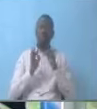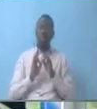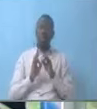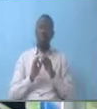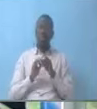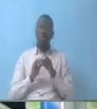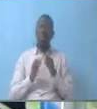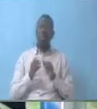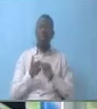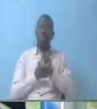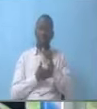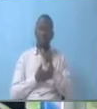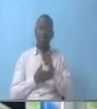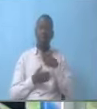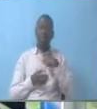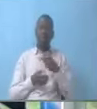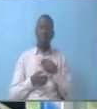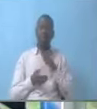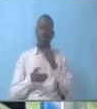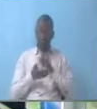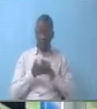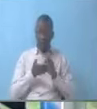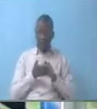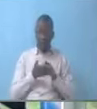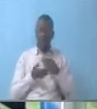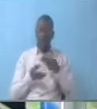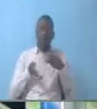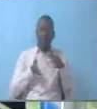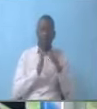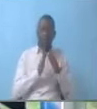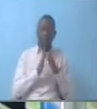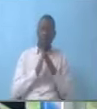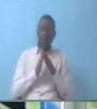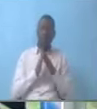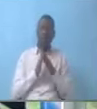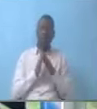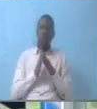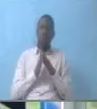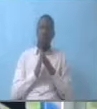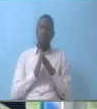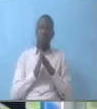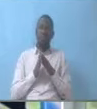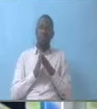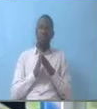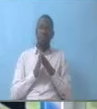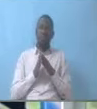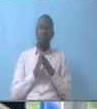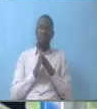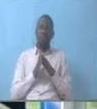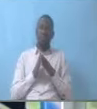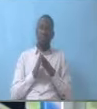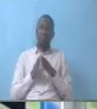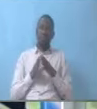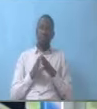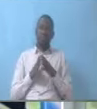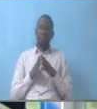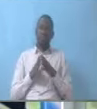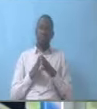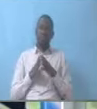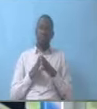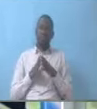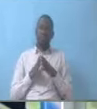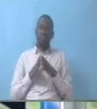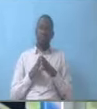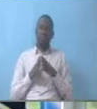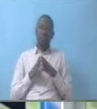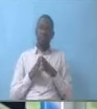or writ in the nature of habeas corpus such a rare I mandamus in